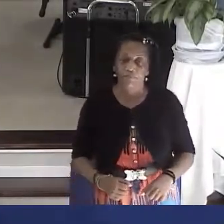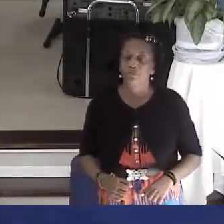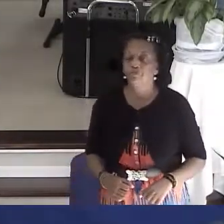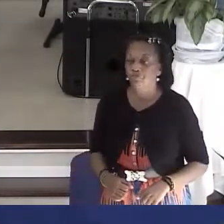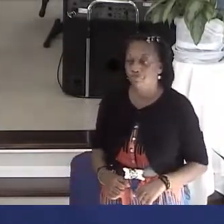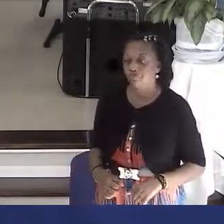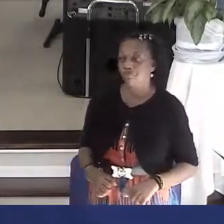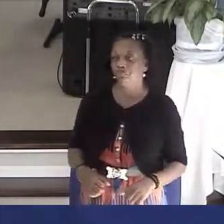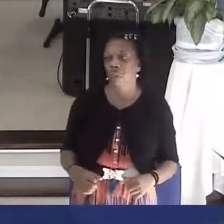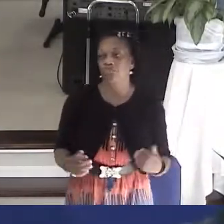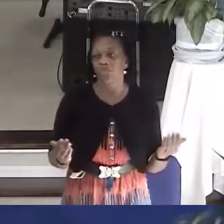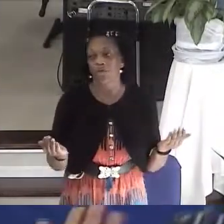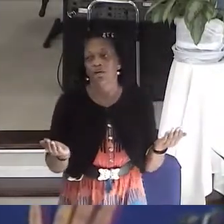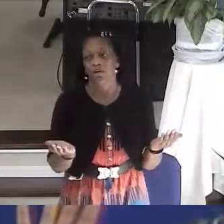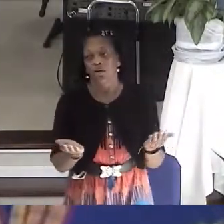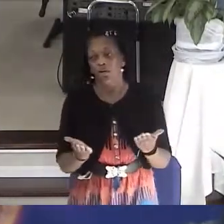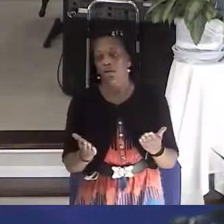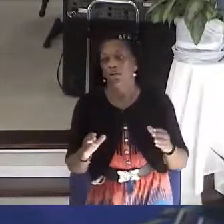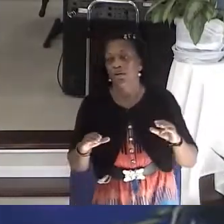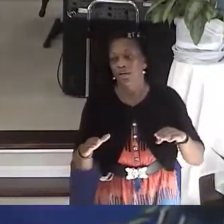again? Then what can stand